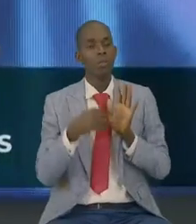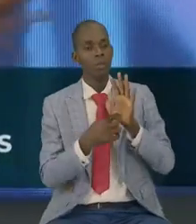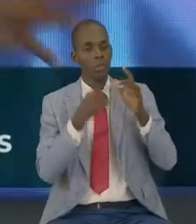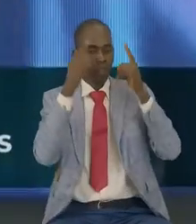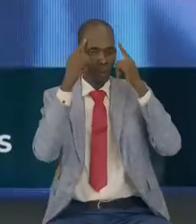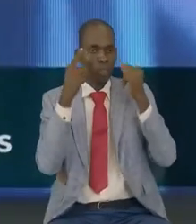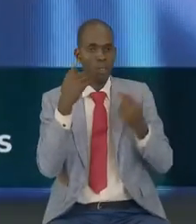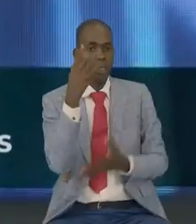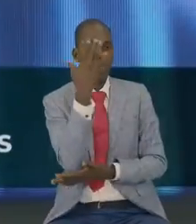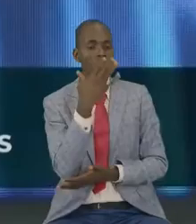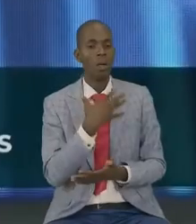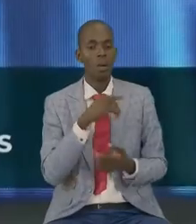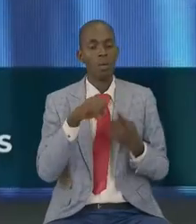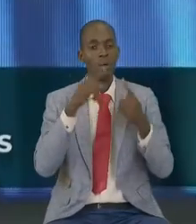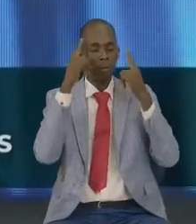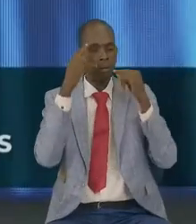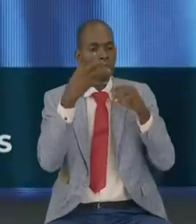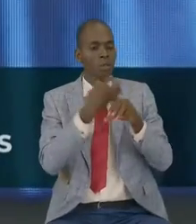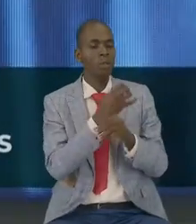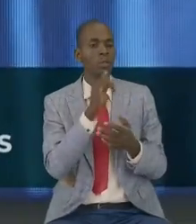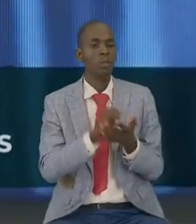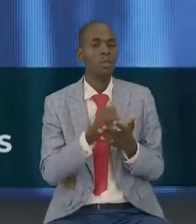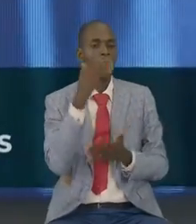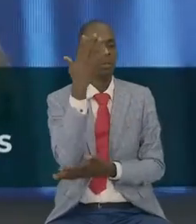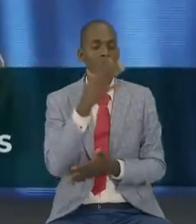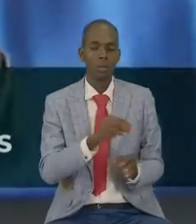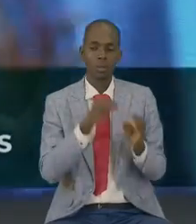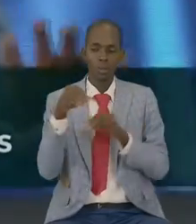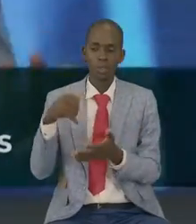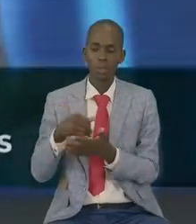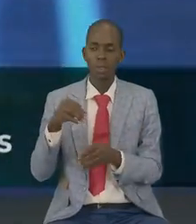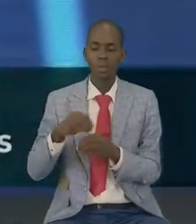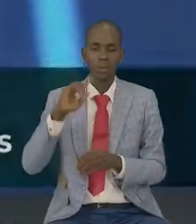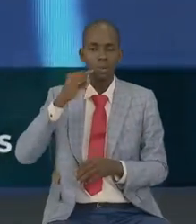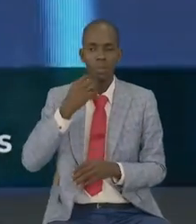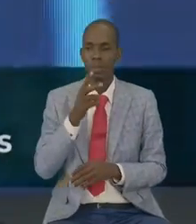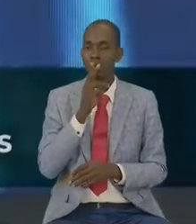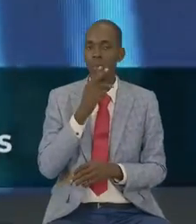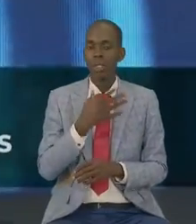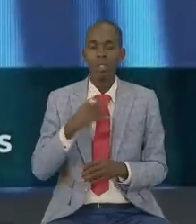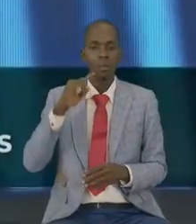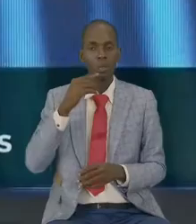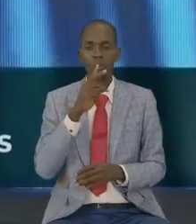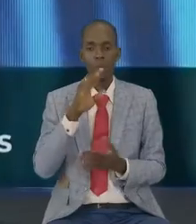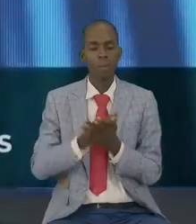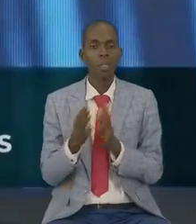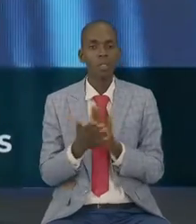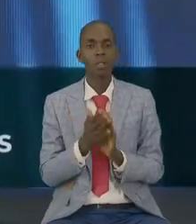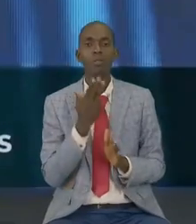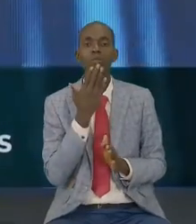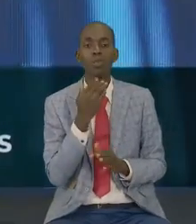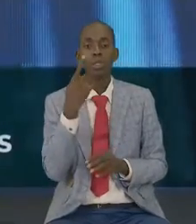that tree, when he took that and cast into Mara, Mara became sweet. The tree